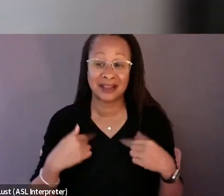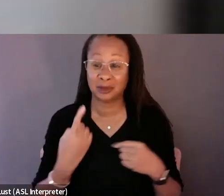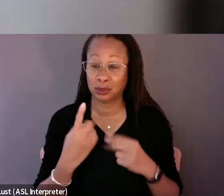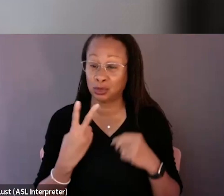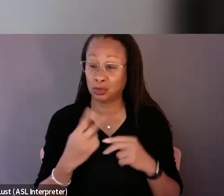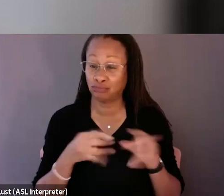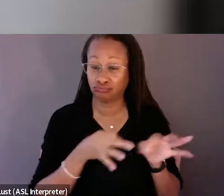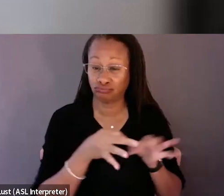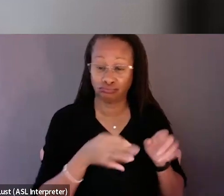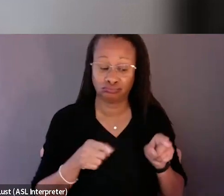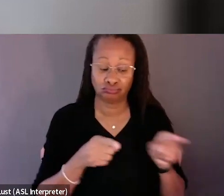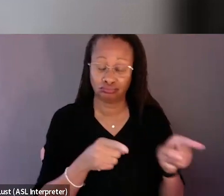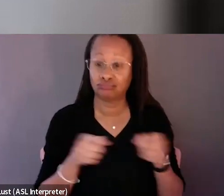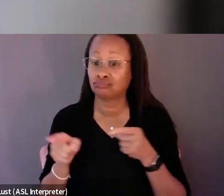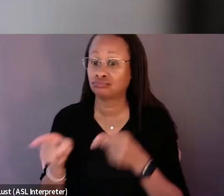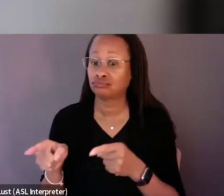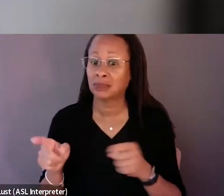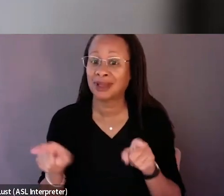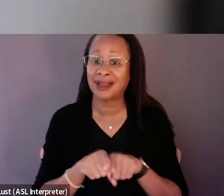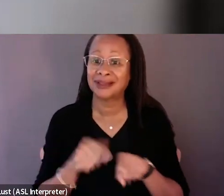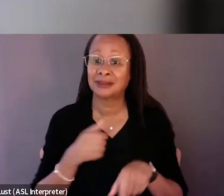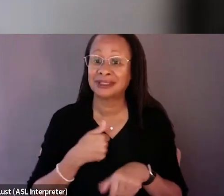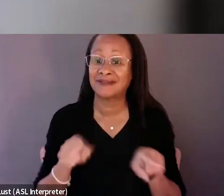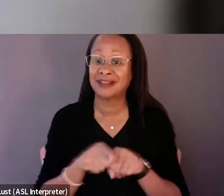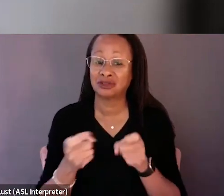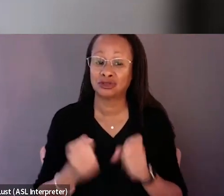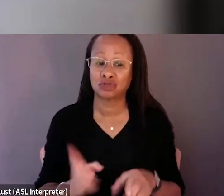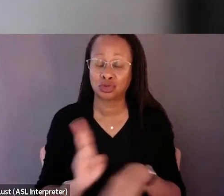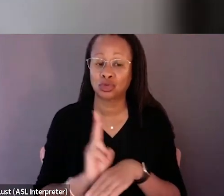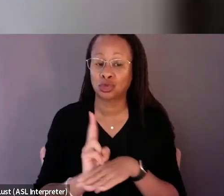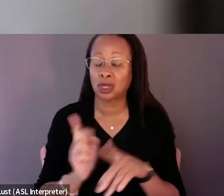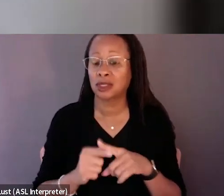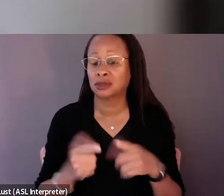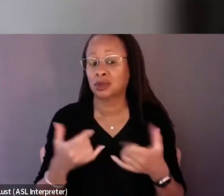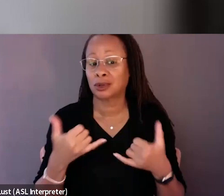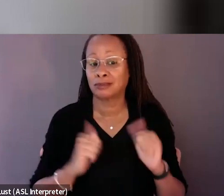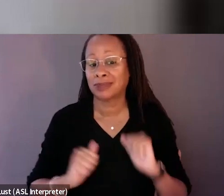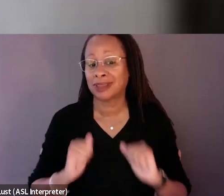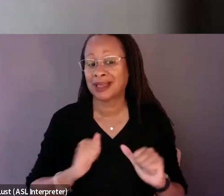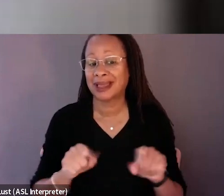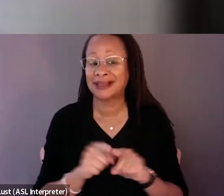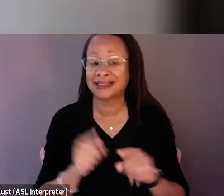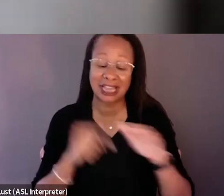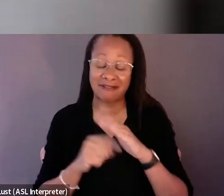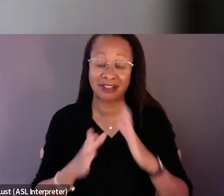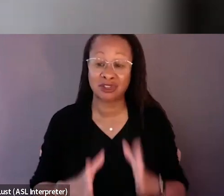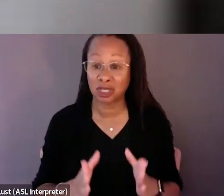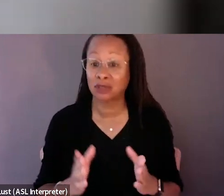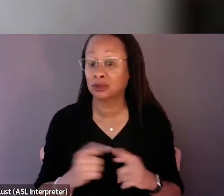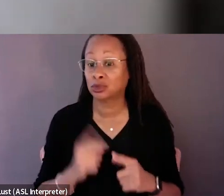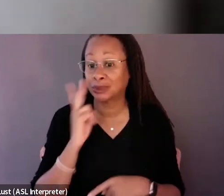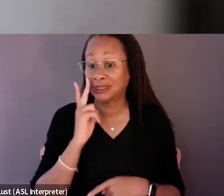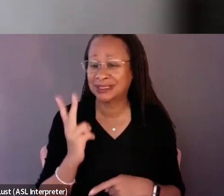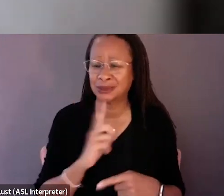to, as me as a director, to play as a investigator to see through